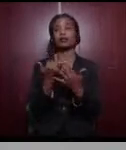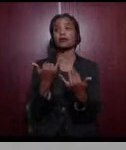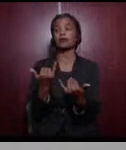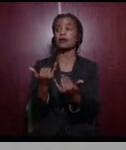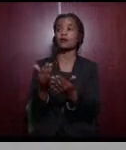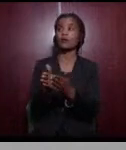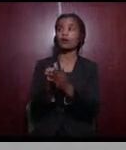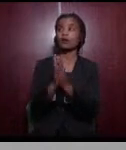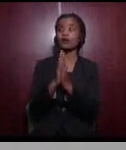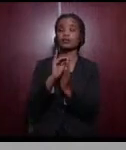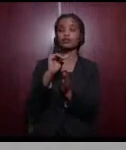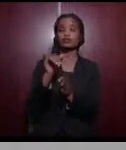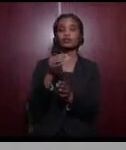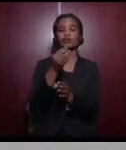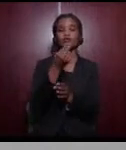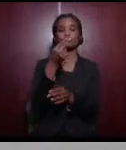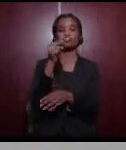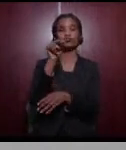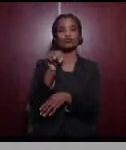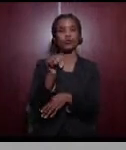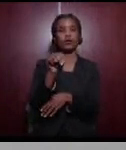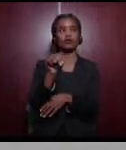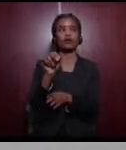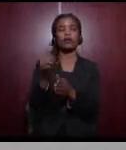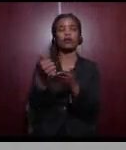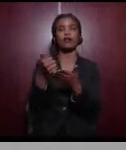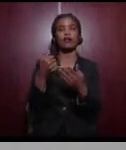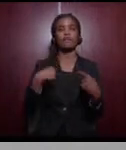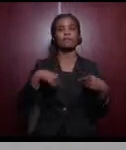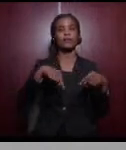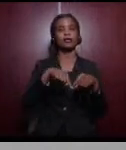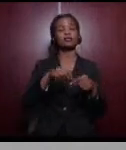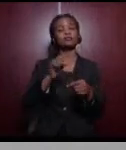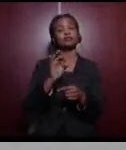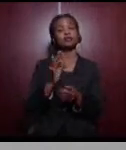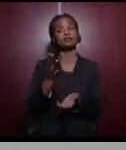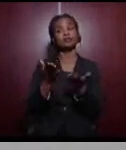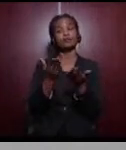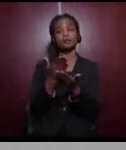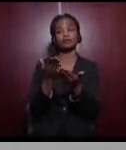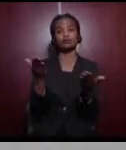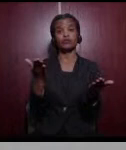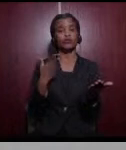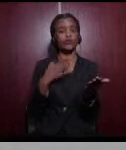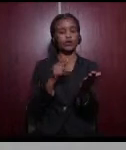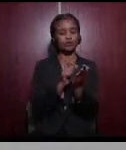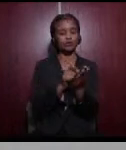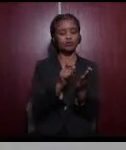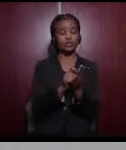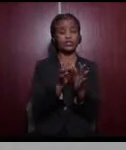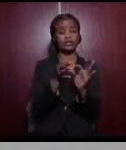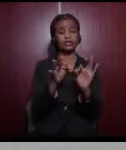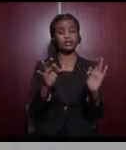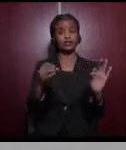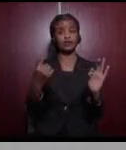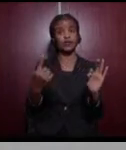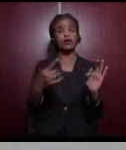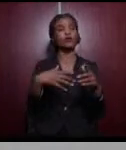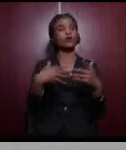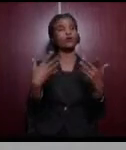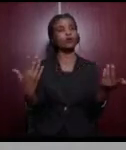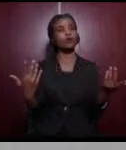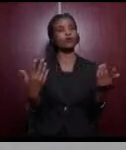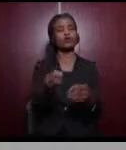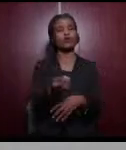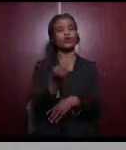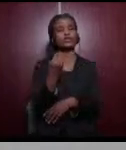assist us. Or if lebatlo ngwala o ka ngwala fela ka sentence one or romela WhatsApp or ubereka